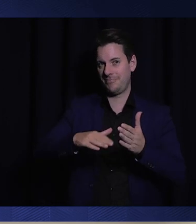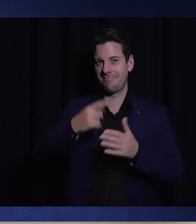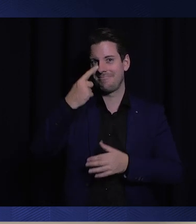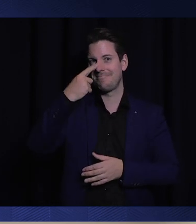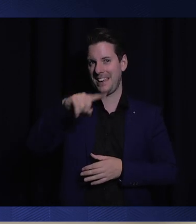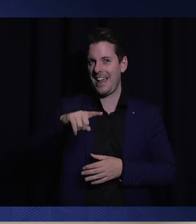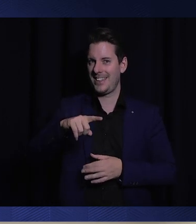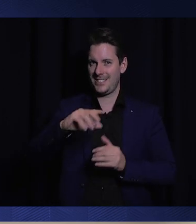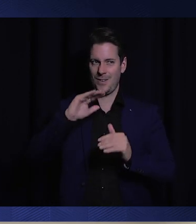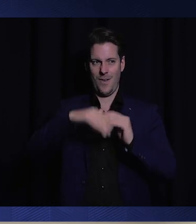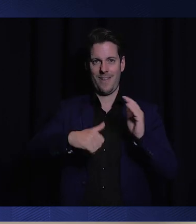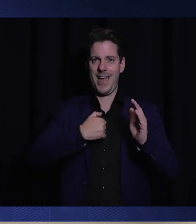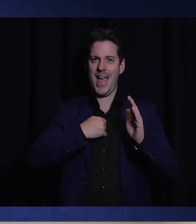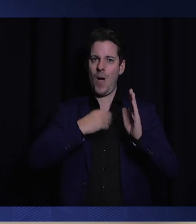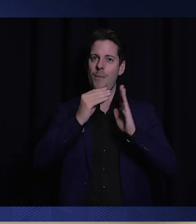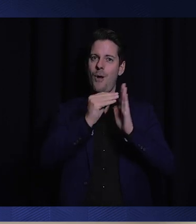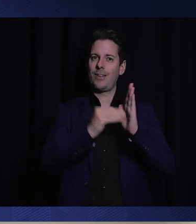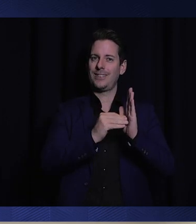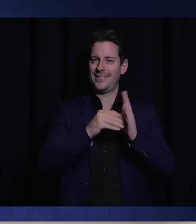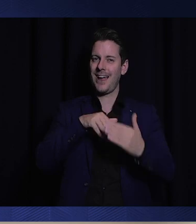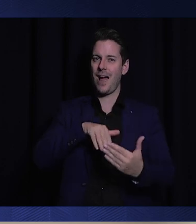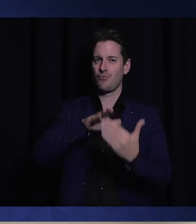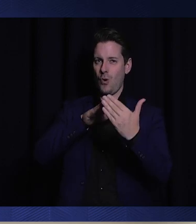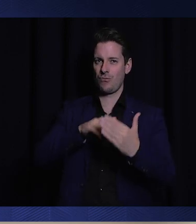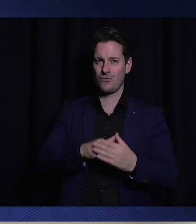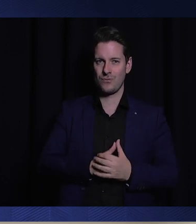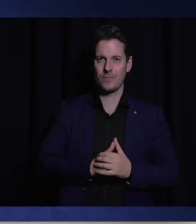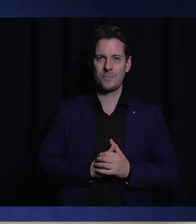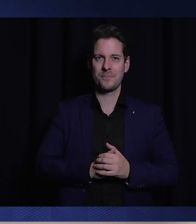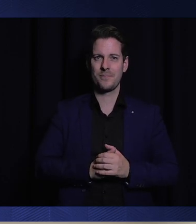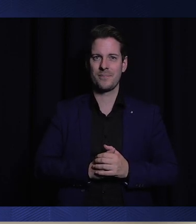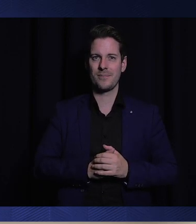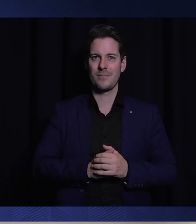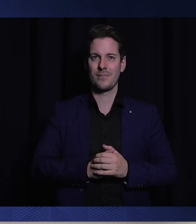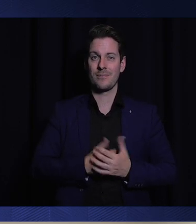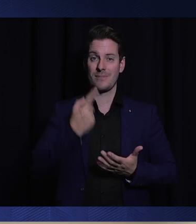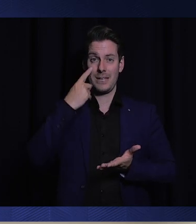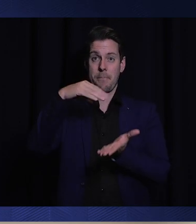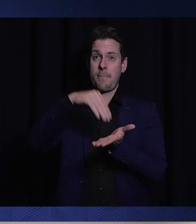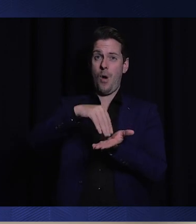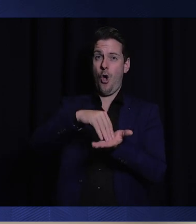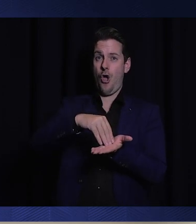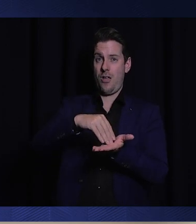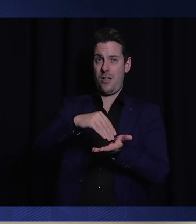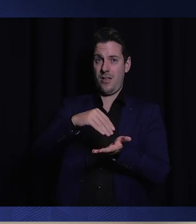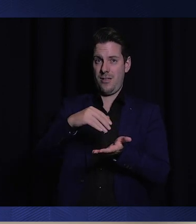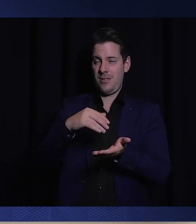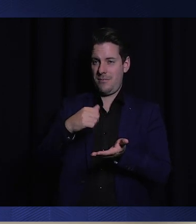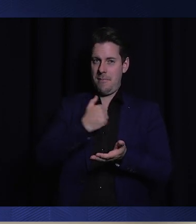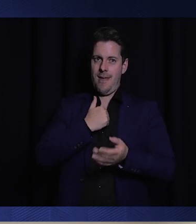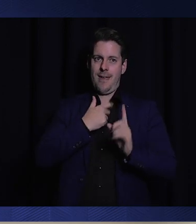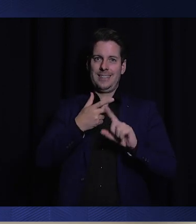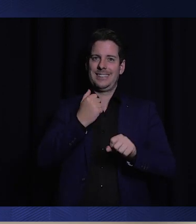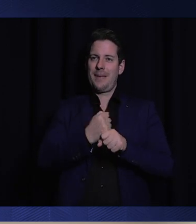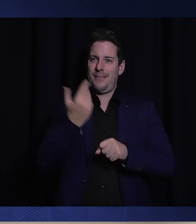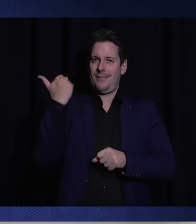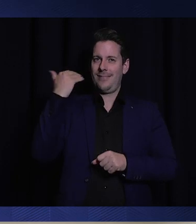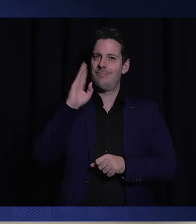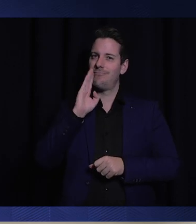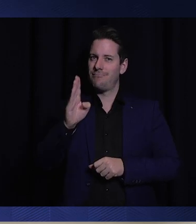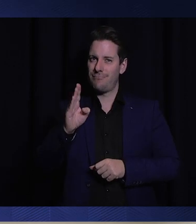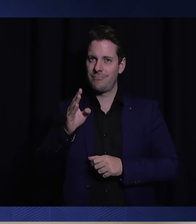and obstacles your country has faced during the implementation of nature-based solutions initiatives and the Spawn City program in